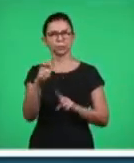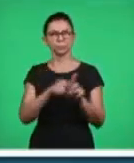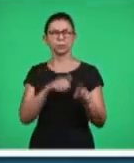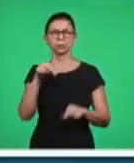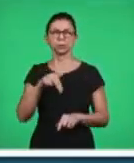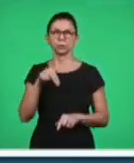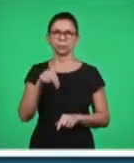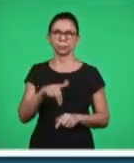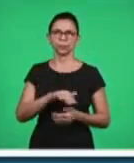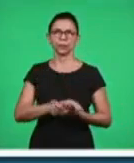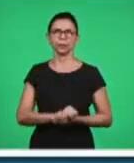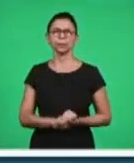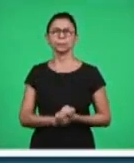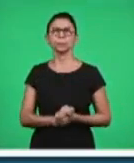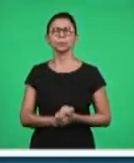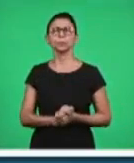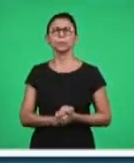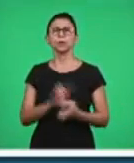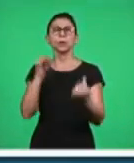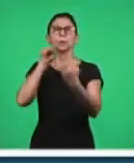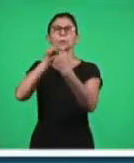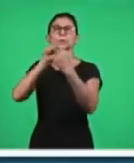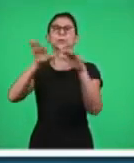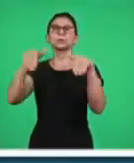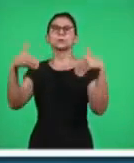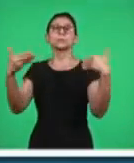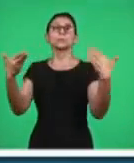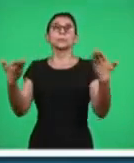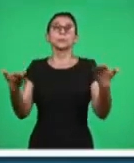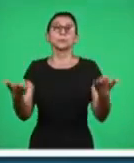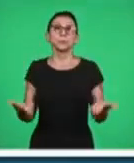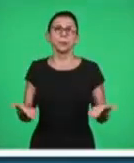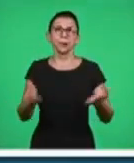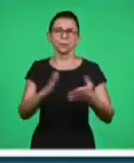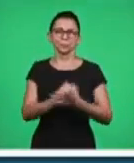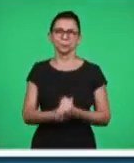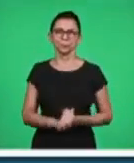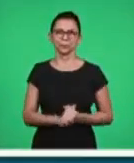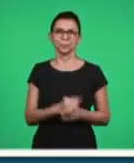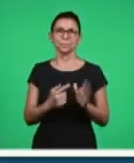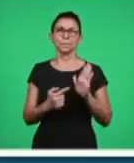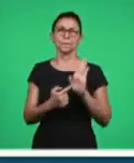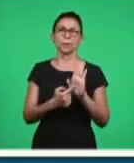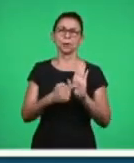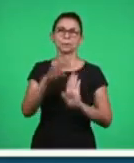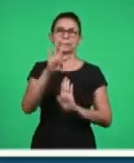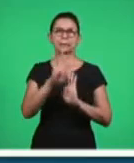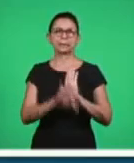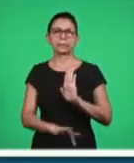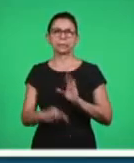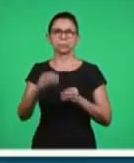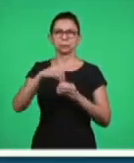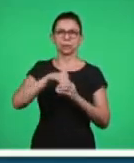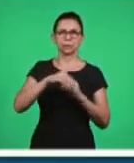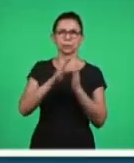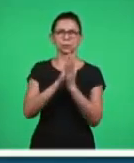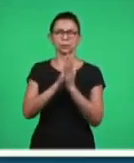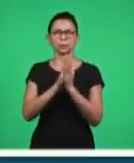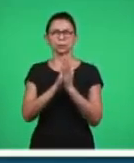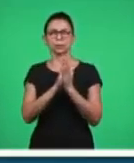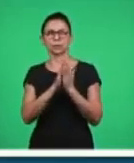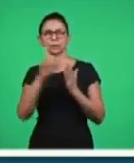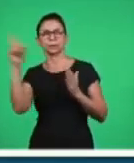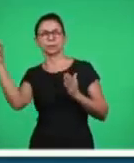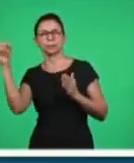2019? And our task is going to be the following. Mention the biblical text, each objective